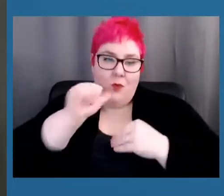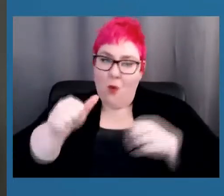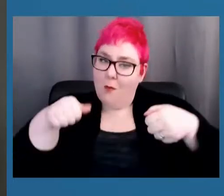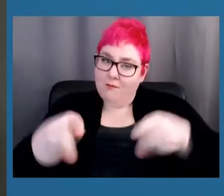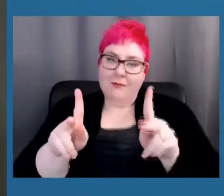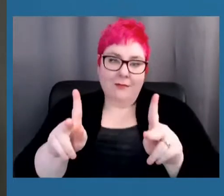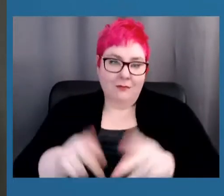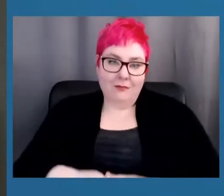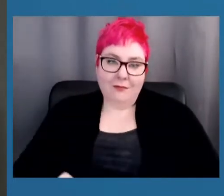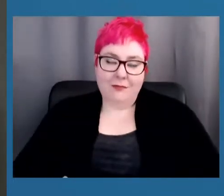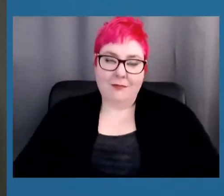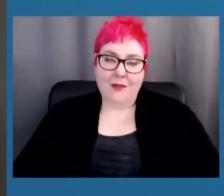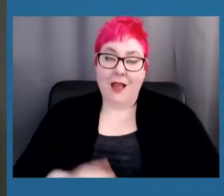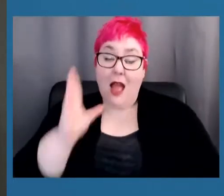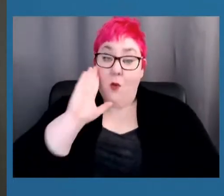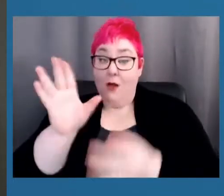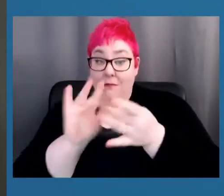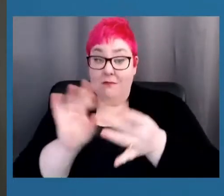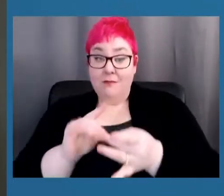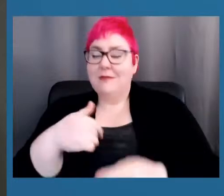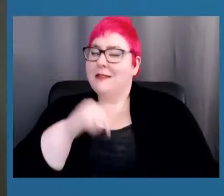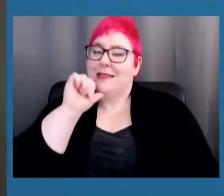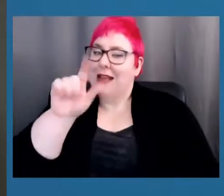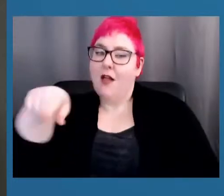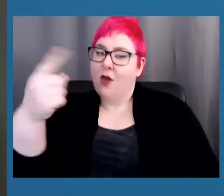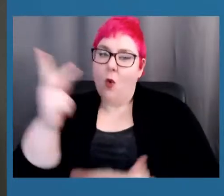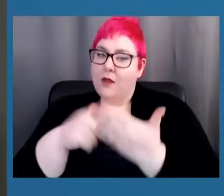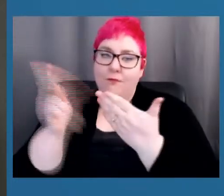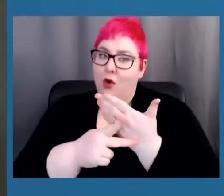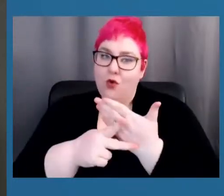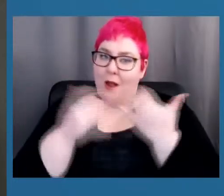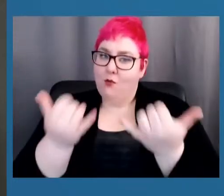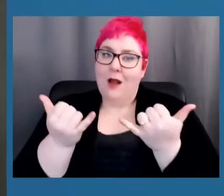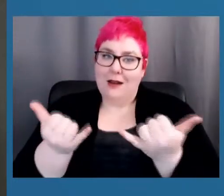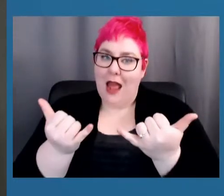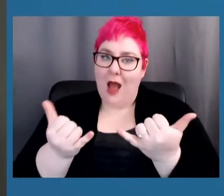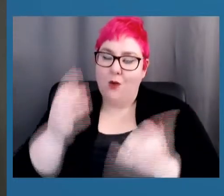aside, this is not the only program that's under assault by